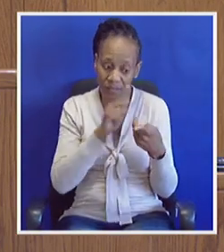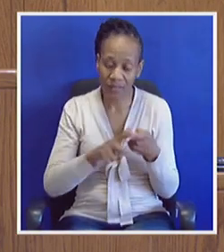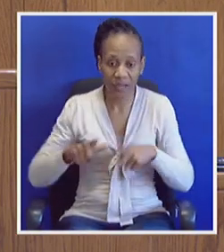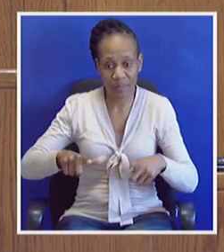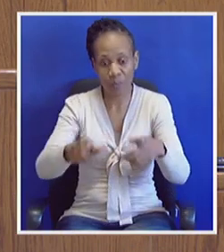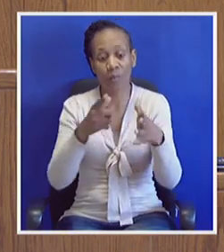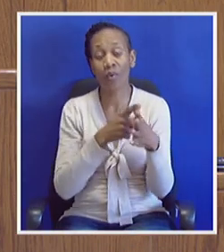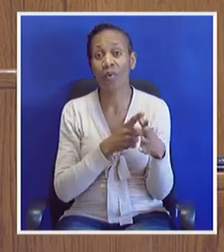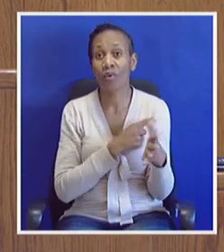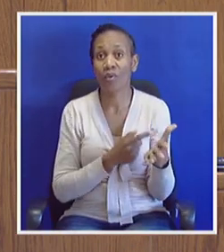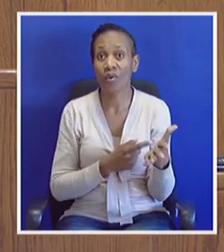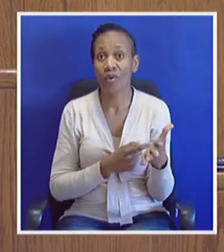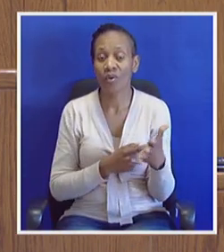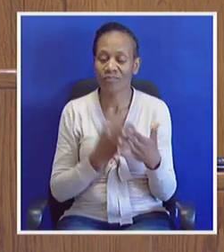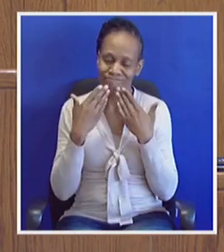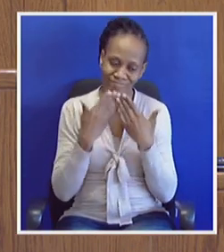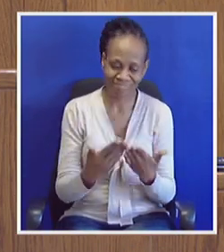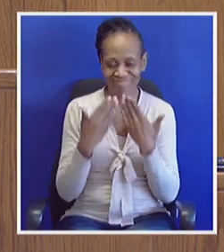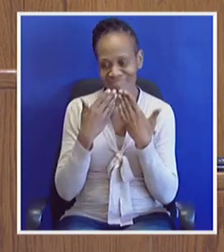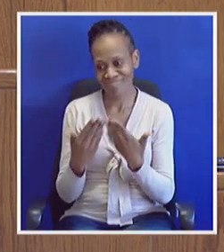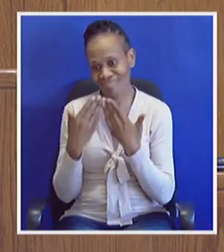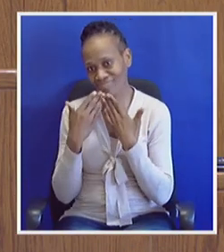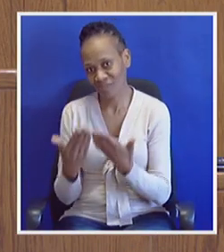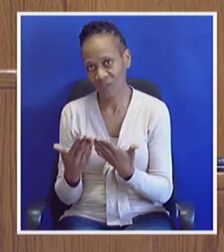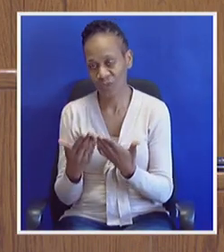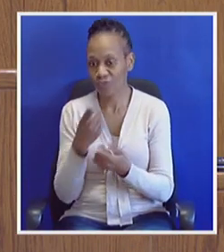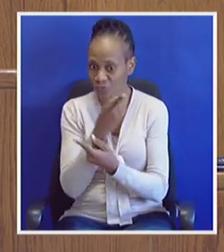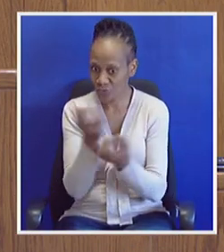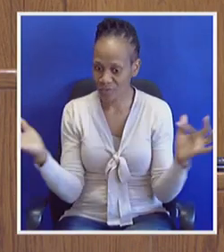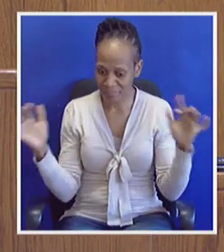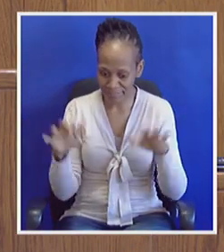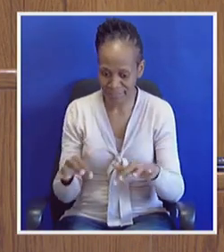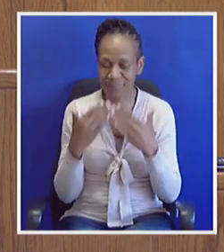Limpopo. We want to thank you very much for being with us today.